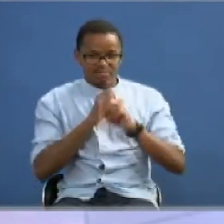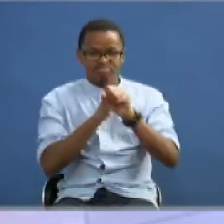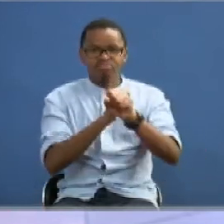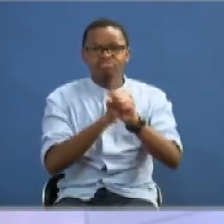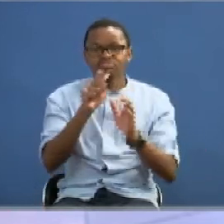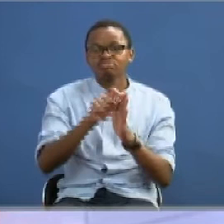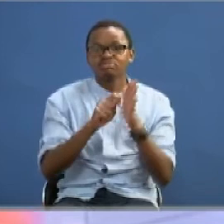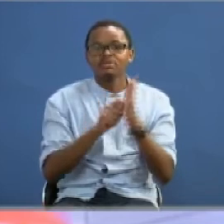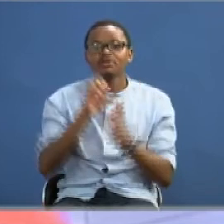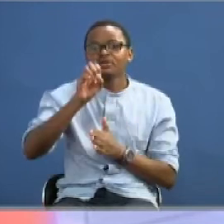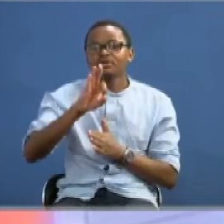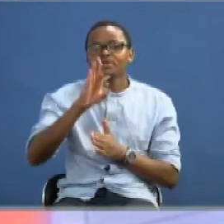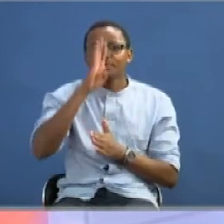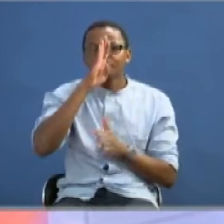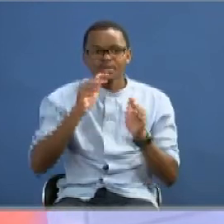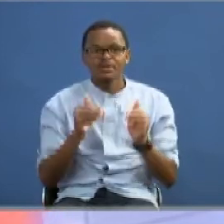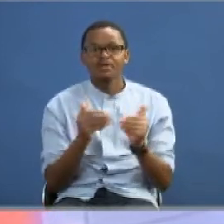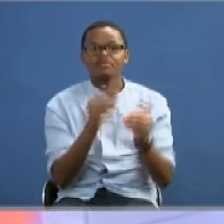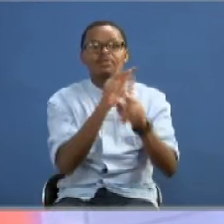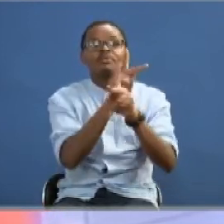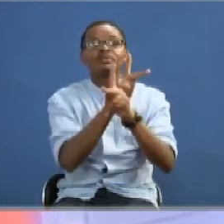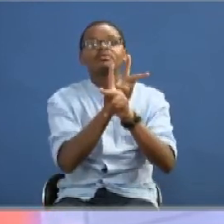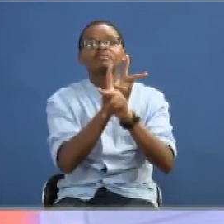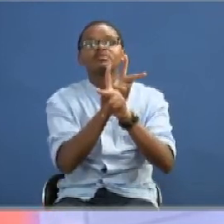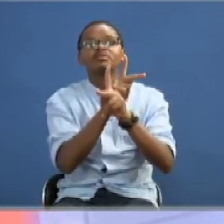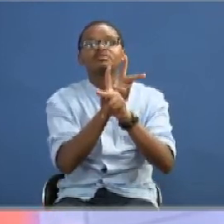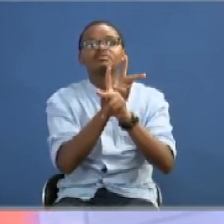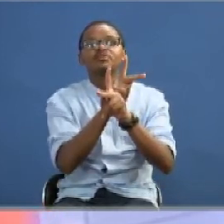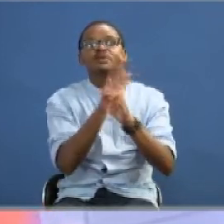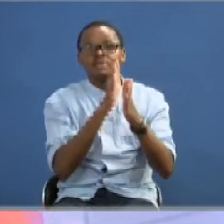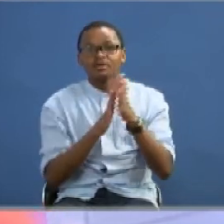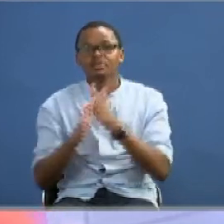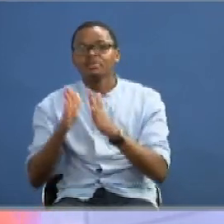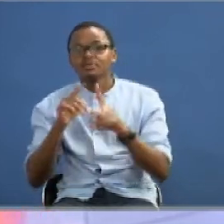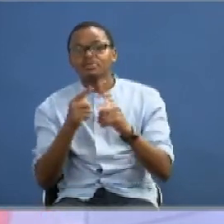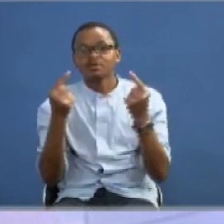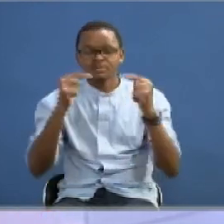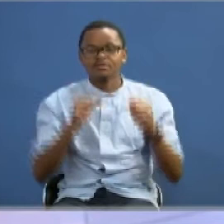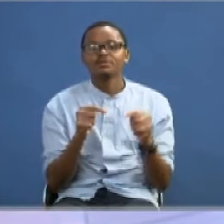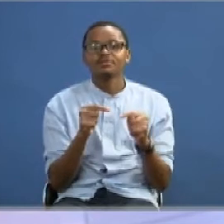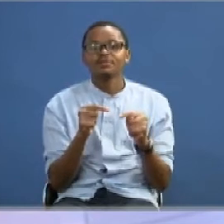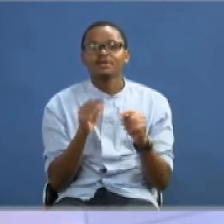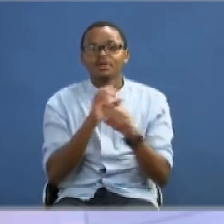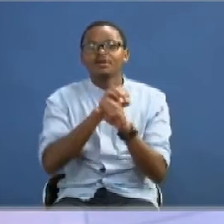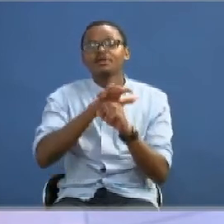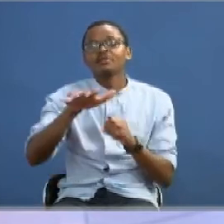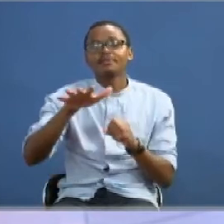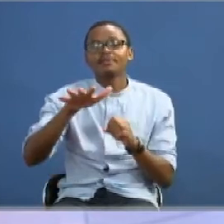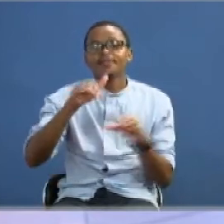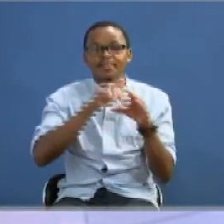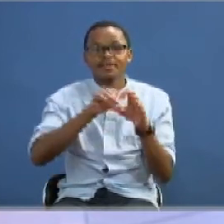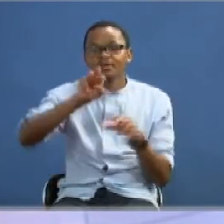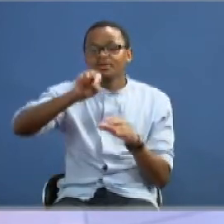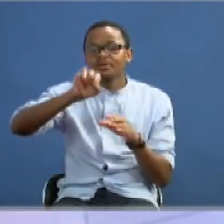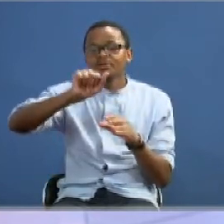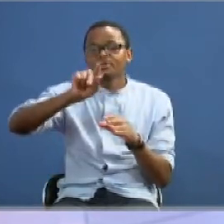in terms of being given the protective gears when handling the patients when it comes to COVID-19. In Makueni